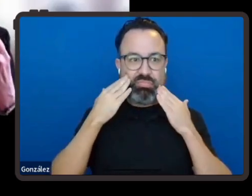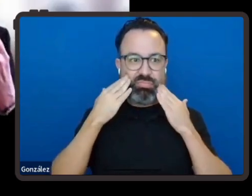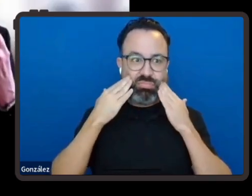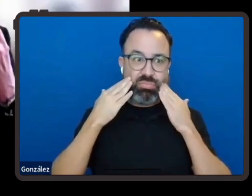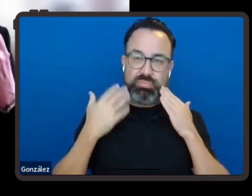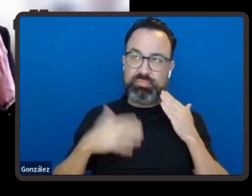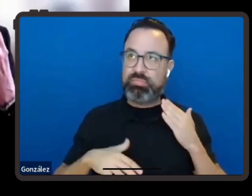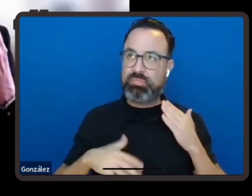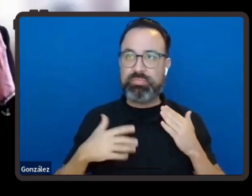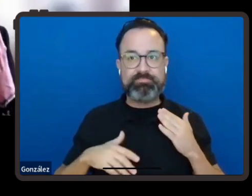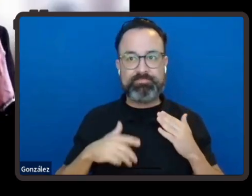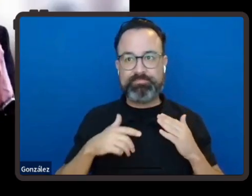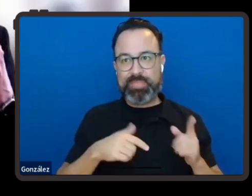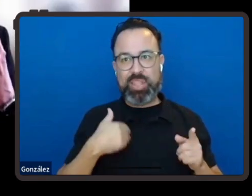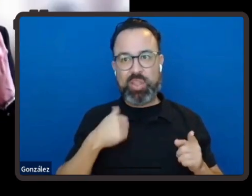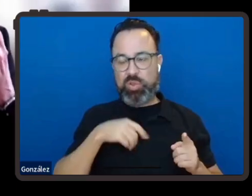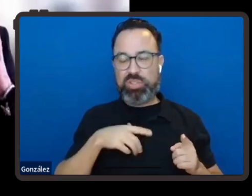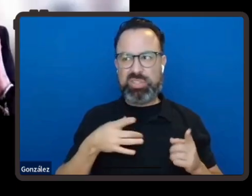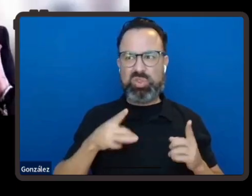by how